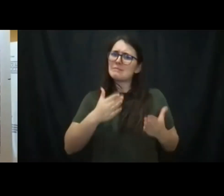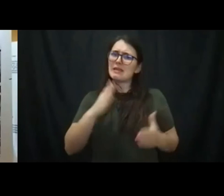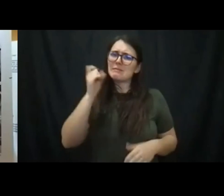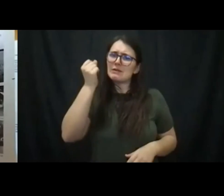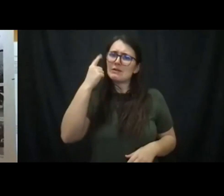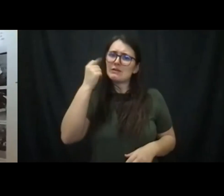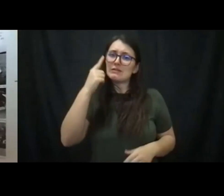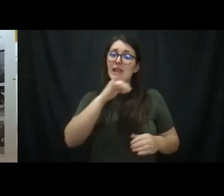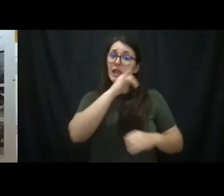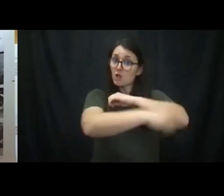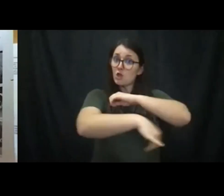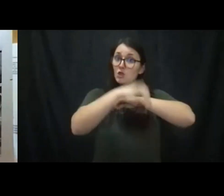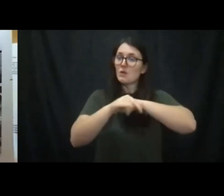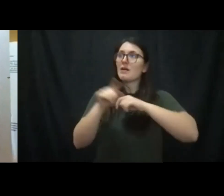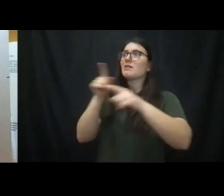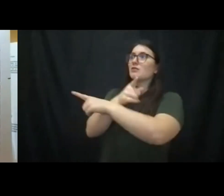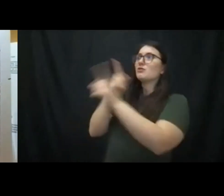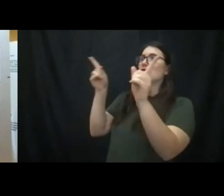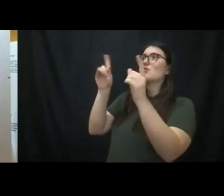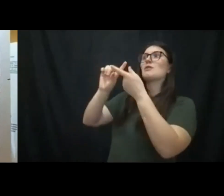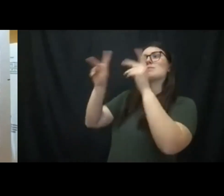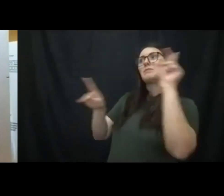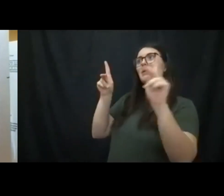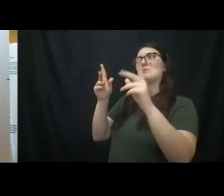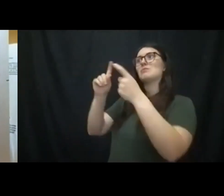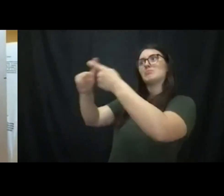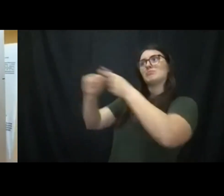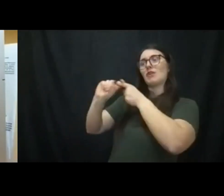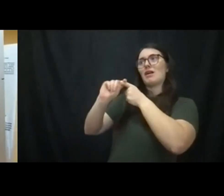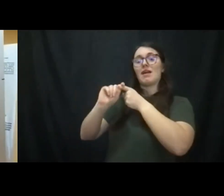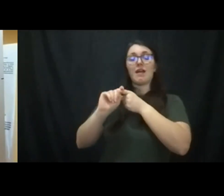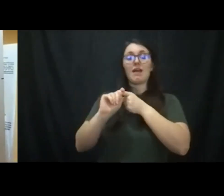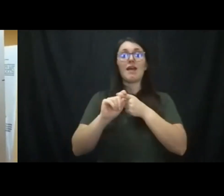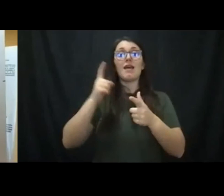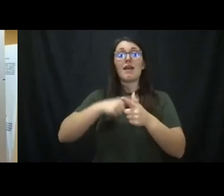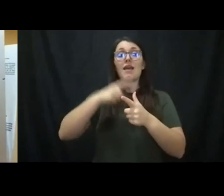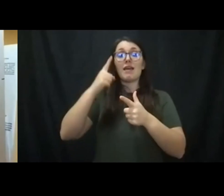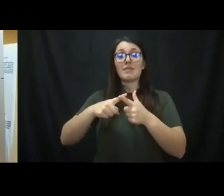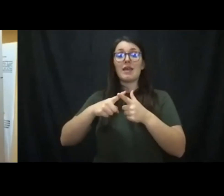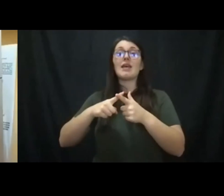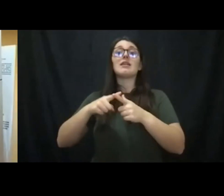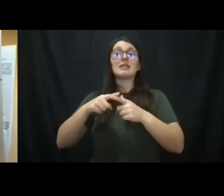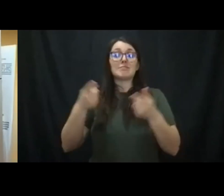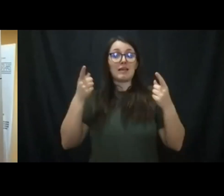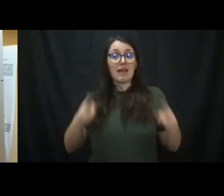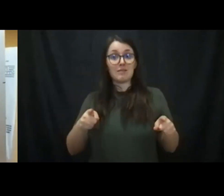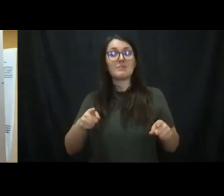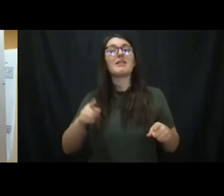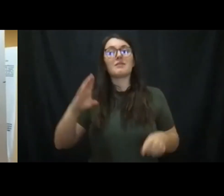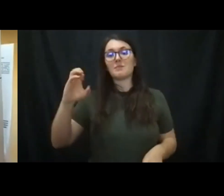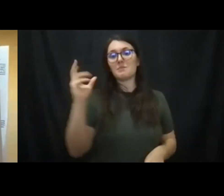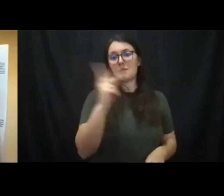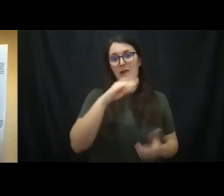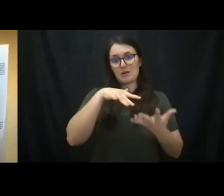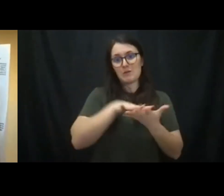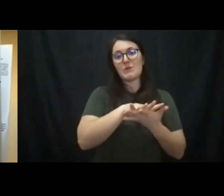friends. Finally, in the late afternoon fog, Humphrey swam under the Golden Gate Bridge and back out to sea. Humphrey